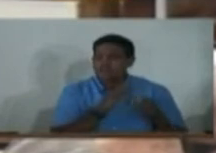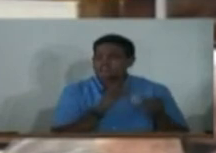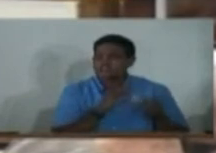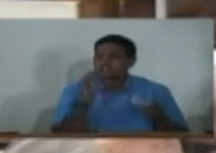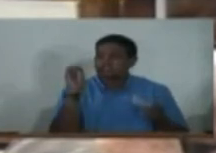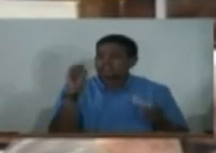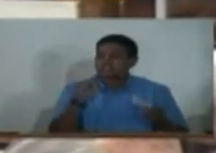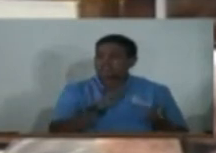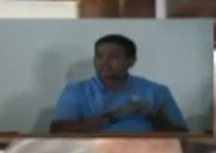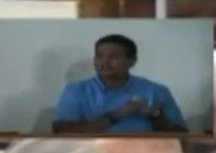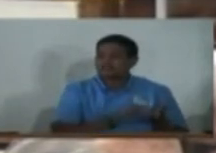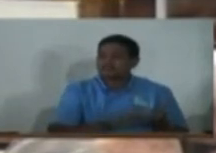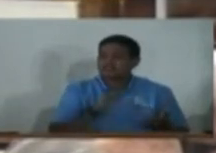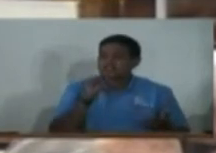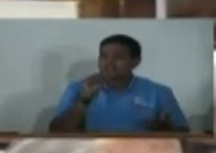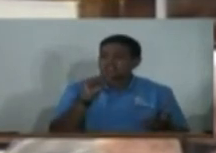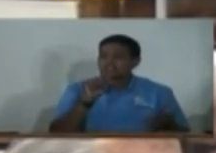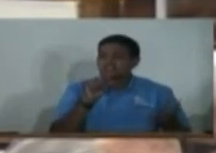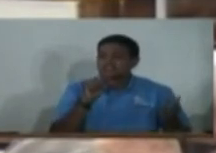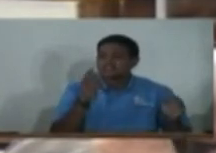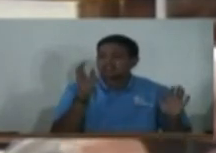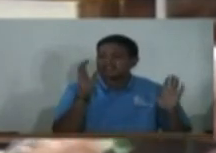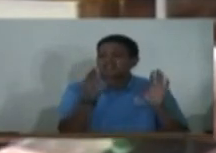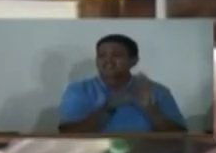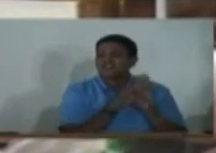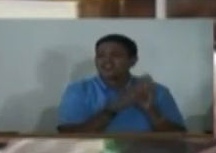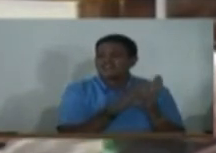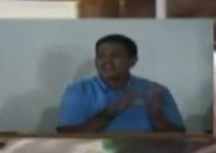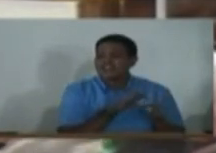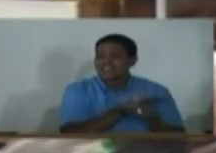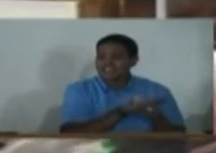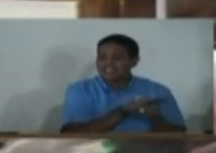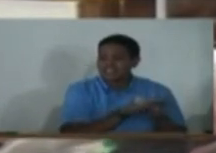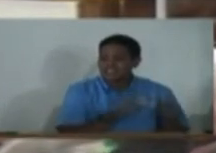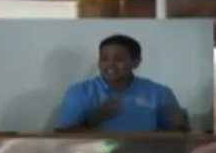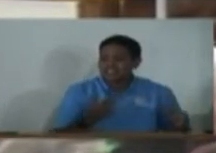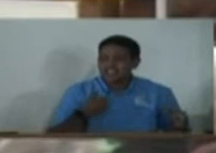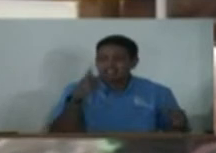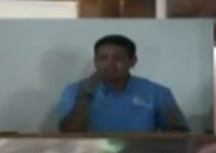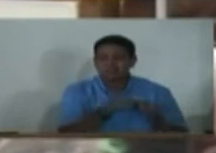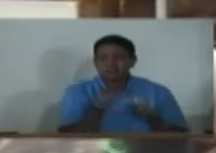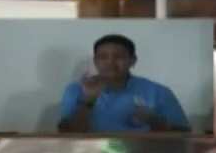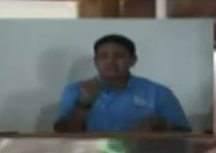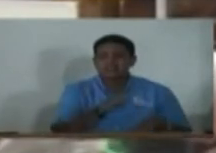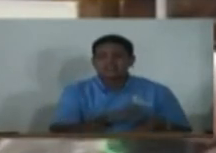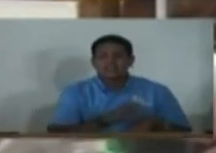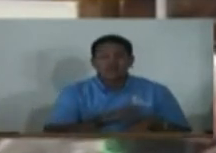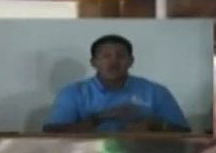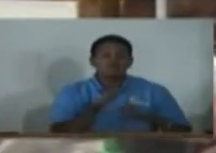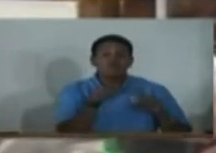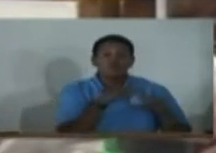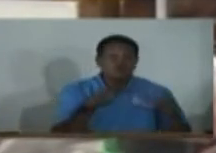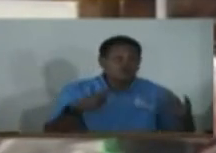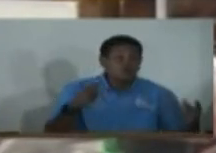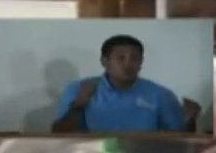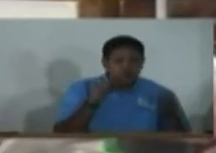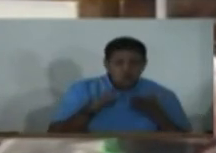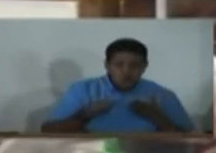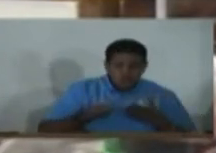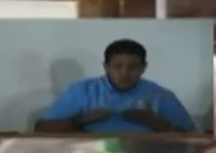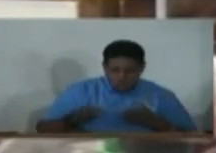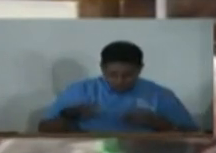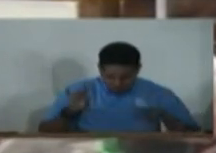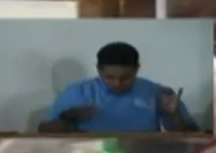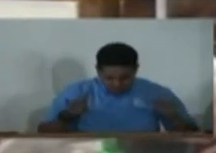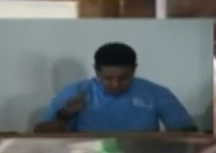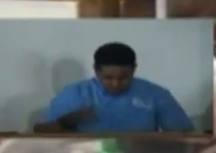on geographical indications, Member Cuthbert. And I remember at that time, when we were doing the research, is